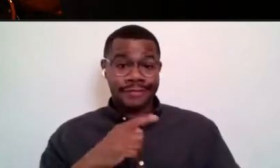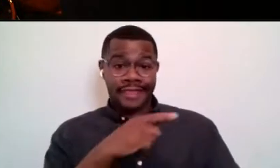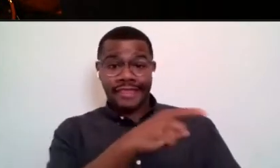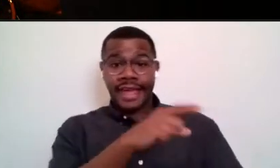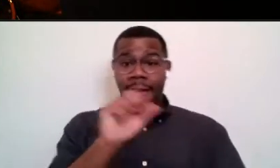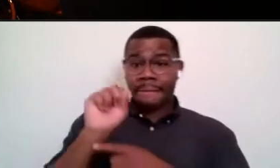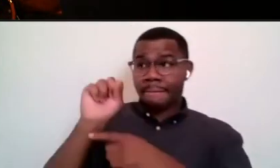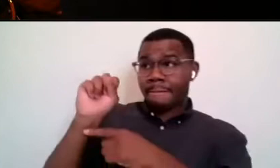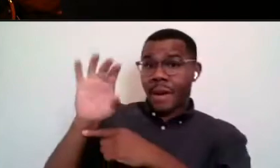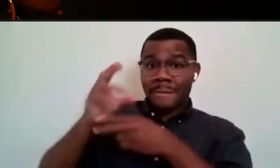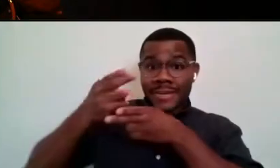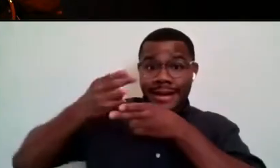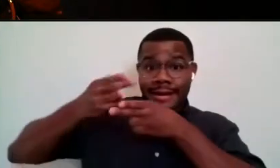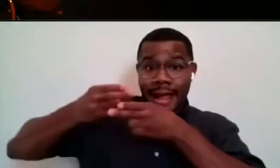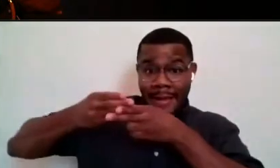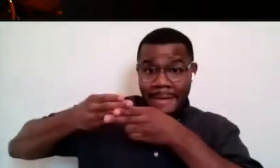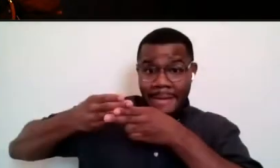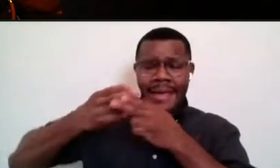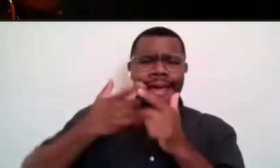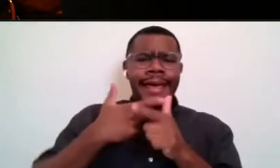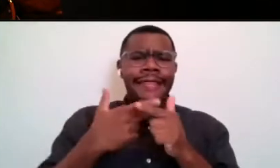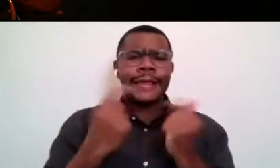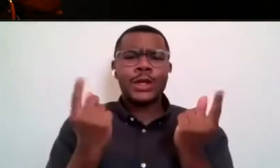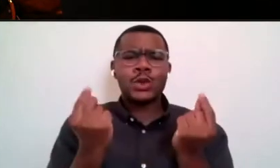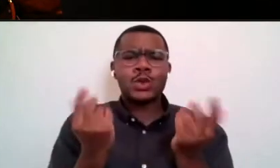circle, because it's about getting people